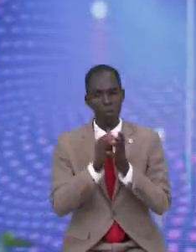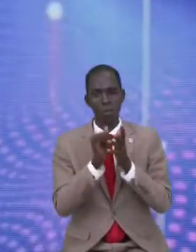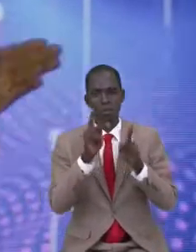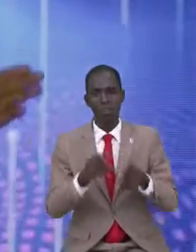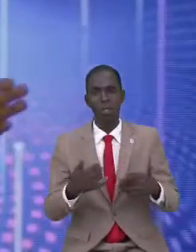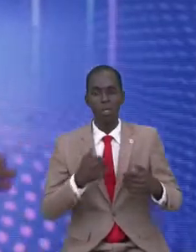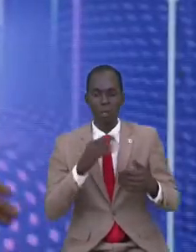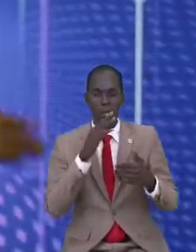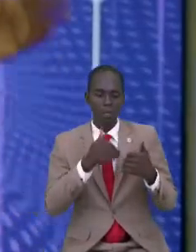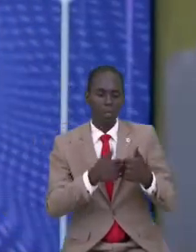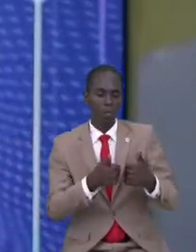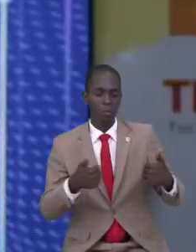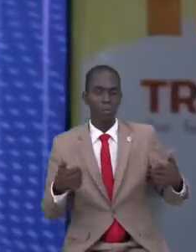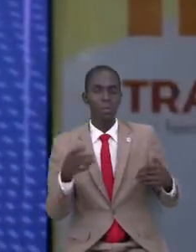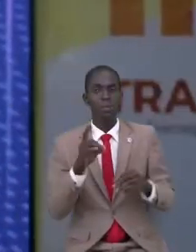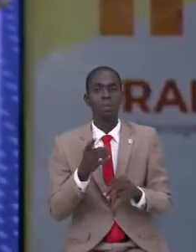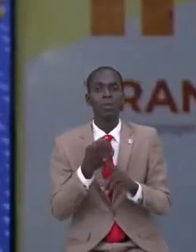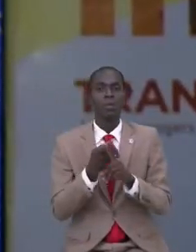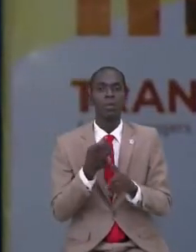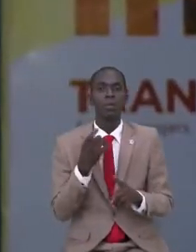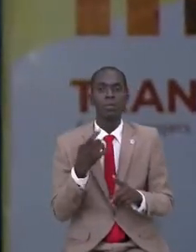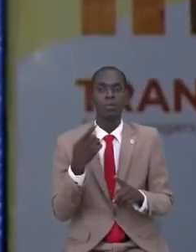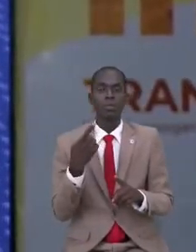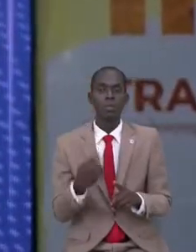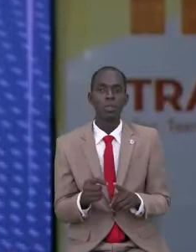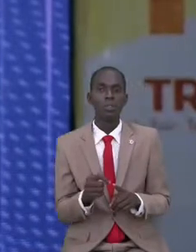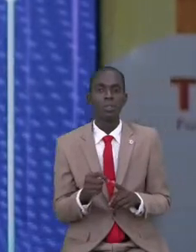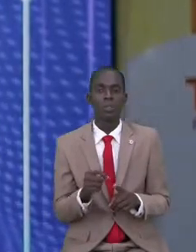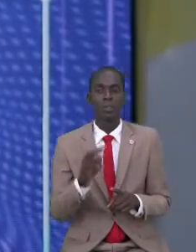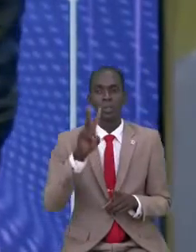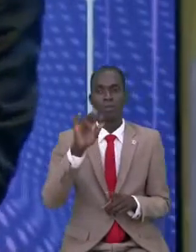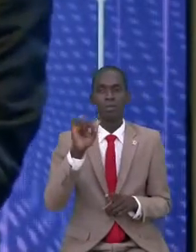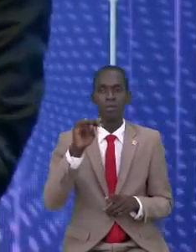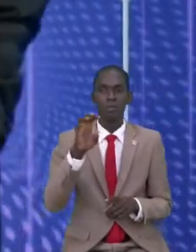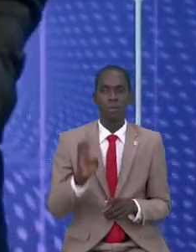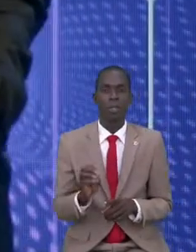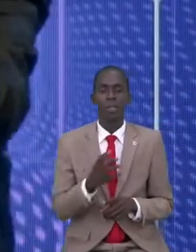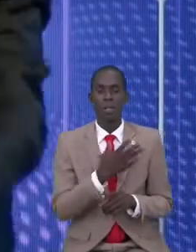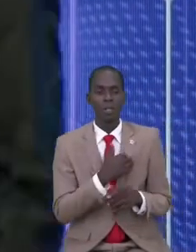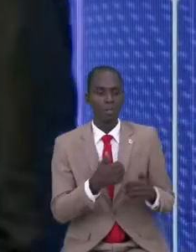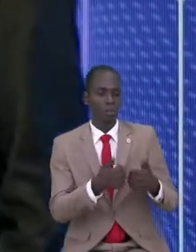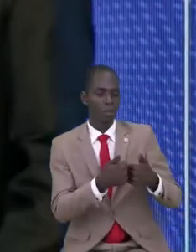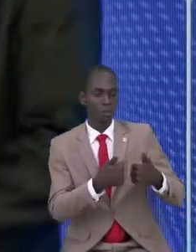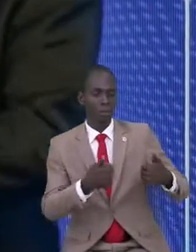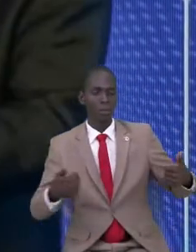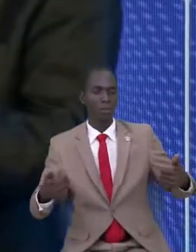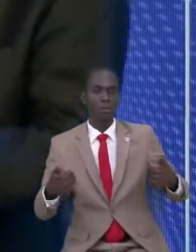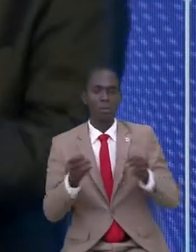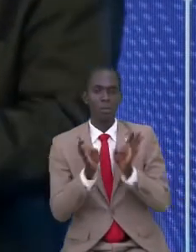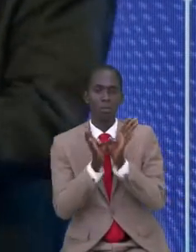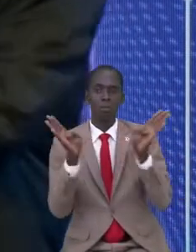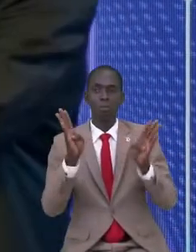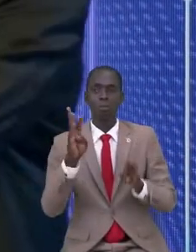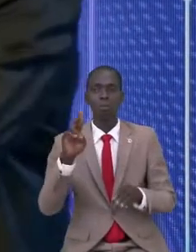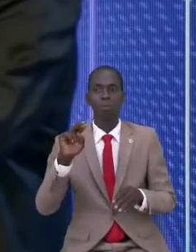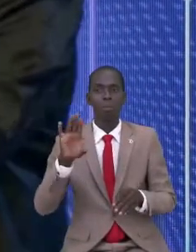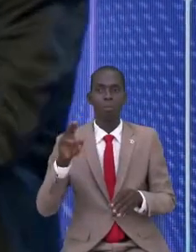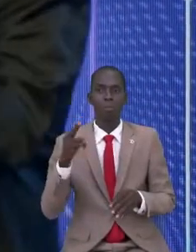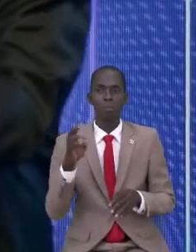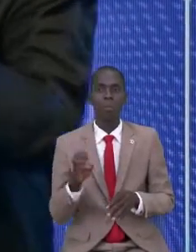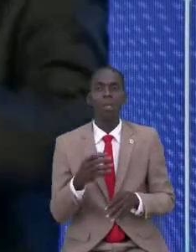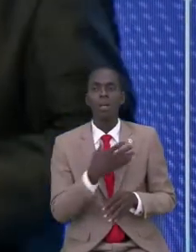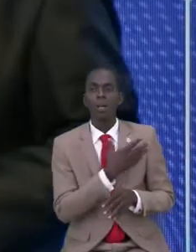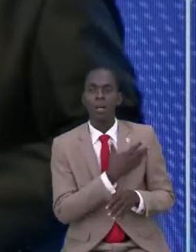severed from the vine, and now he's a severed branch, and he is a